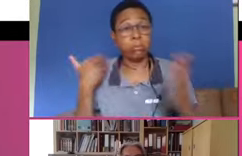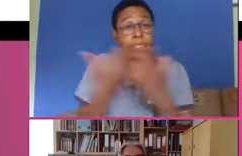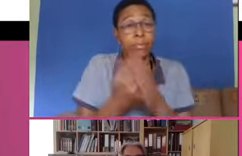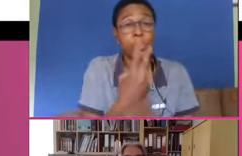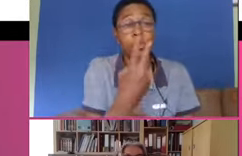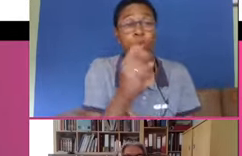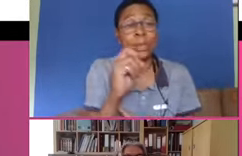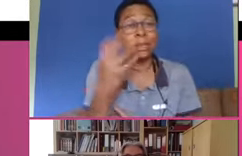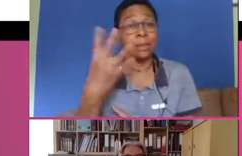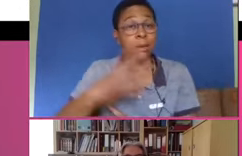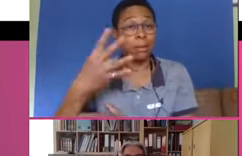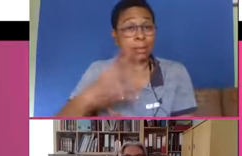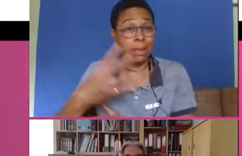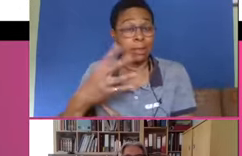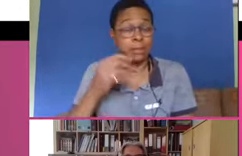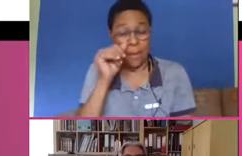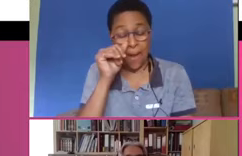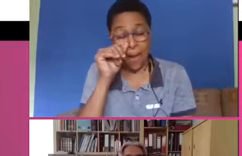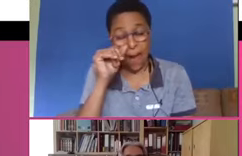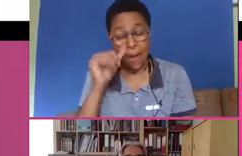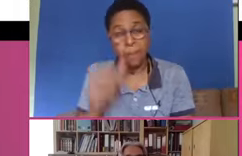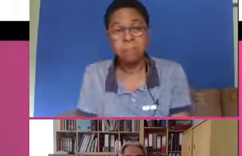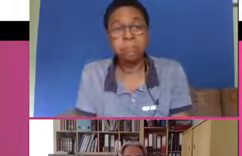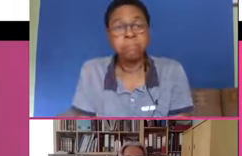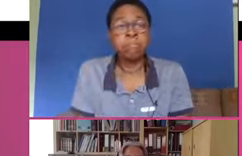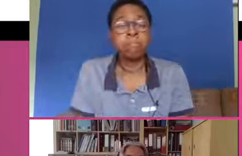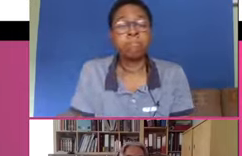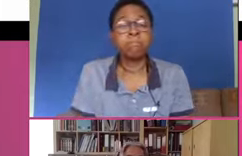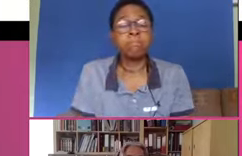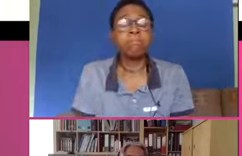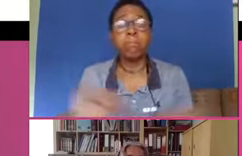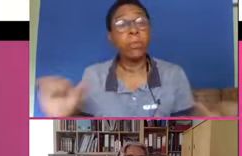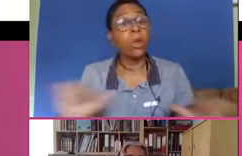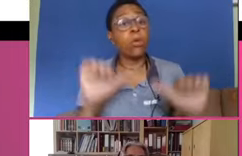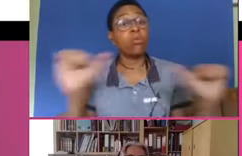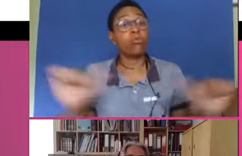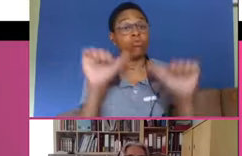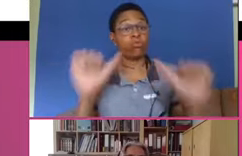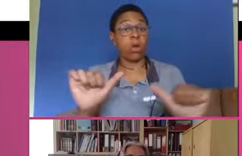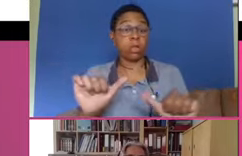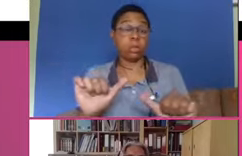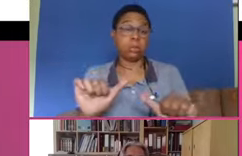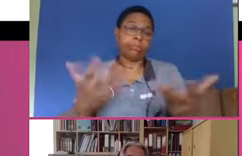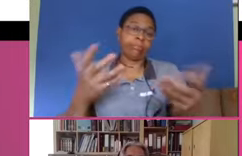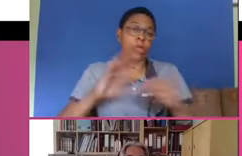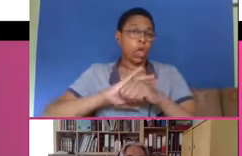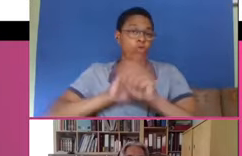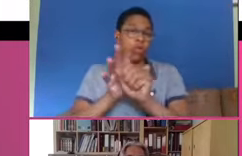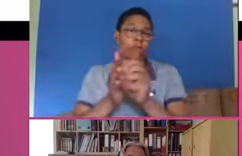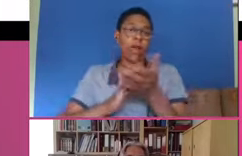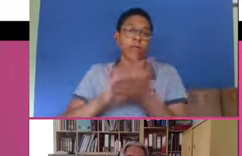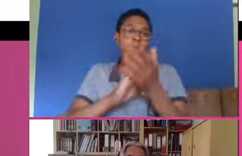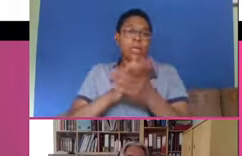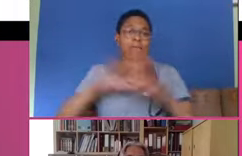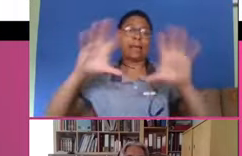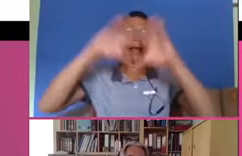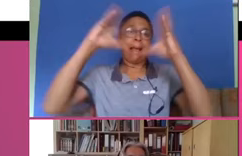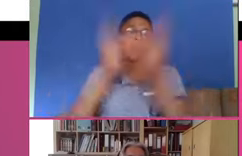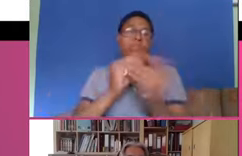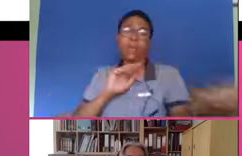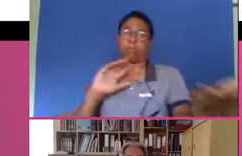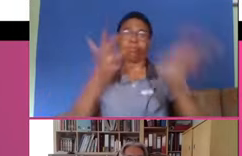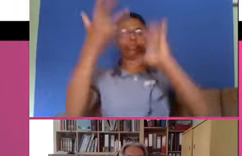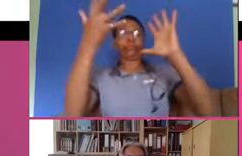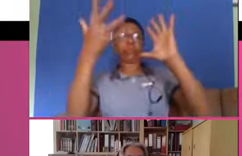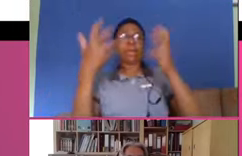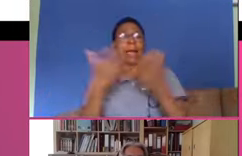2019. So obviously the whole COVID crisis has changed the way we interact with each